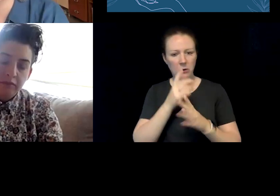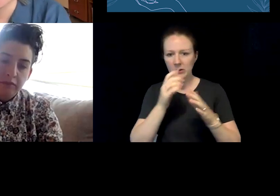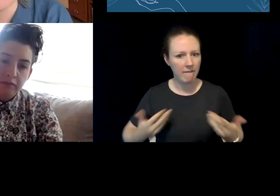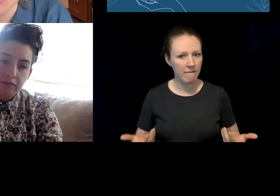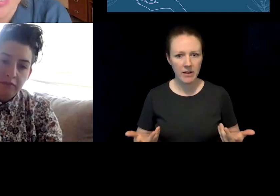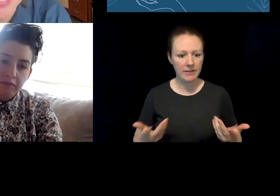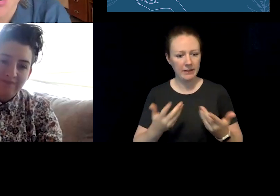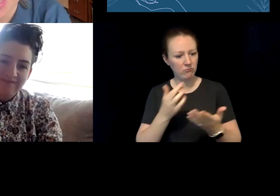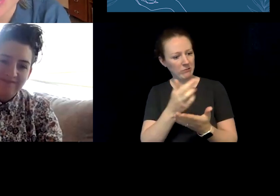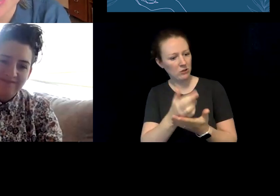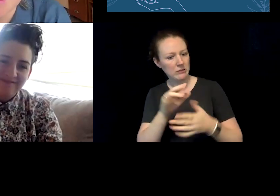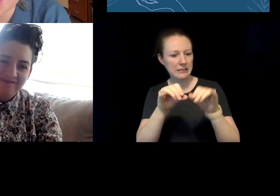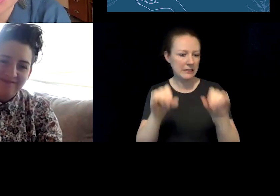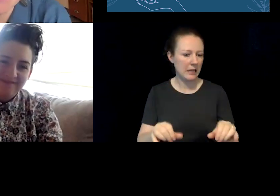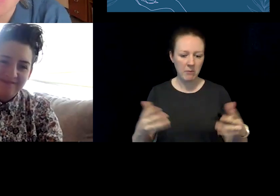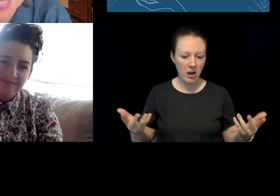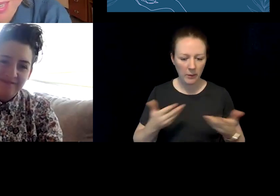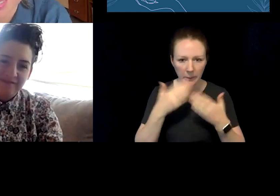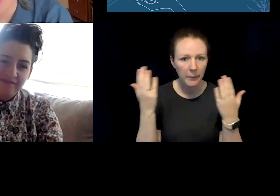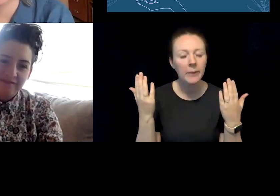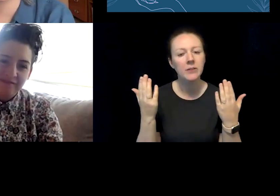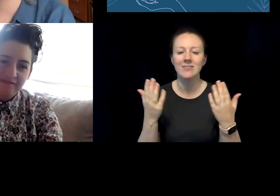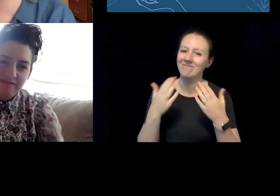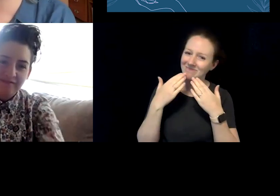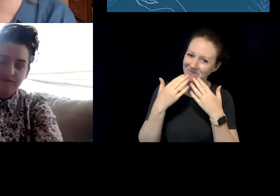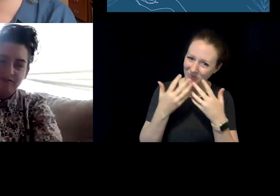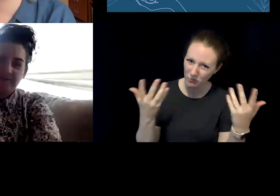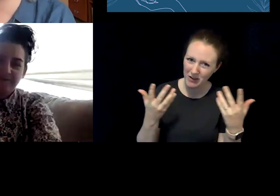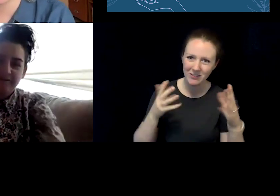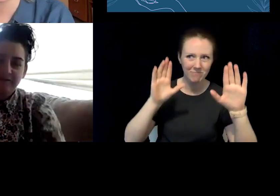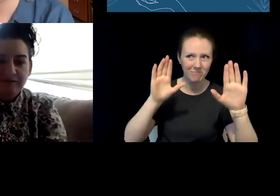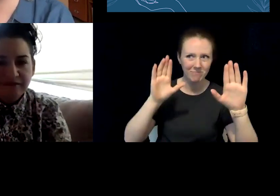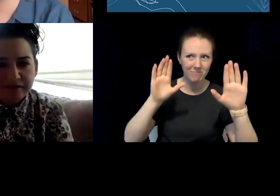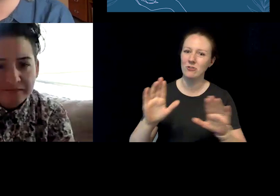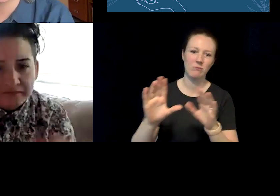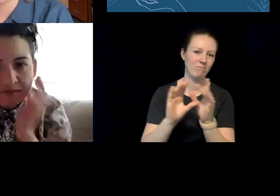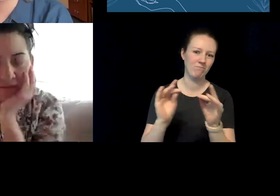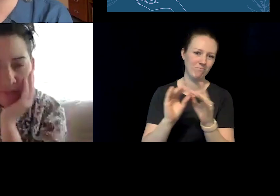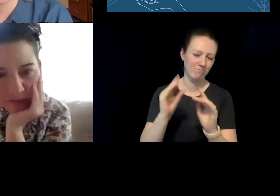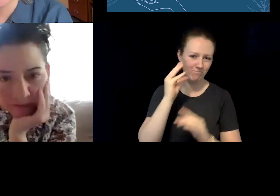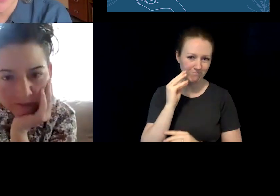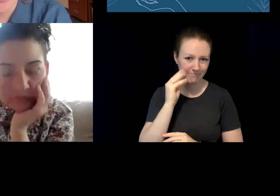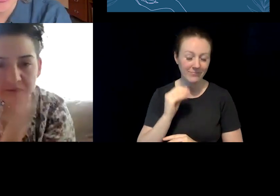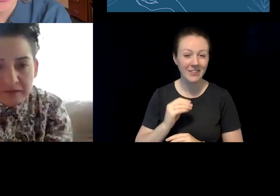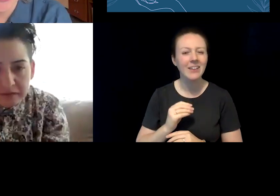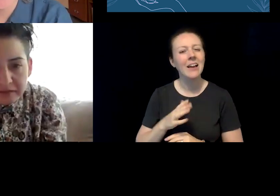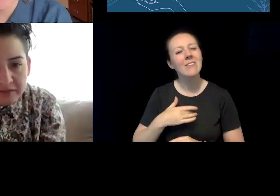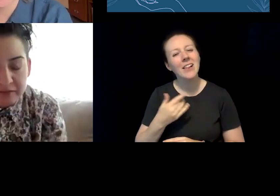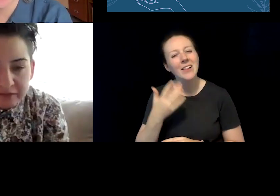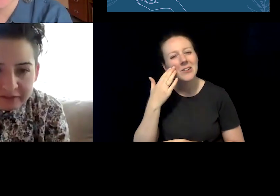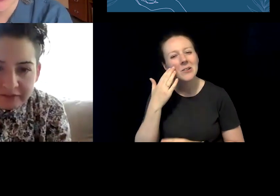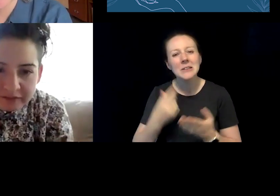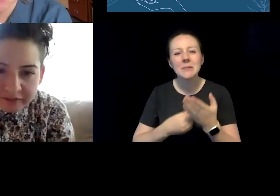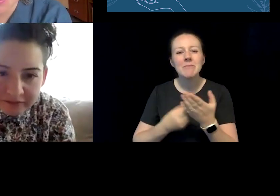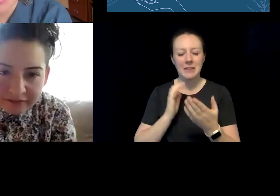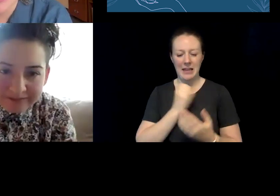So I'm so glad to hear of that. It sounds amazing. And it also makes me think about how we do become so attached inside